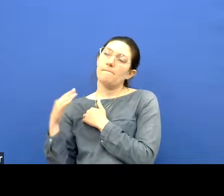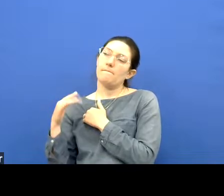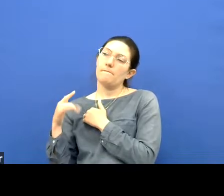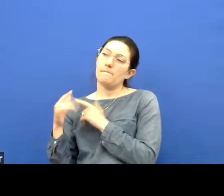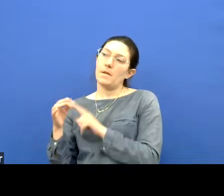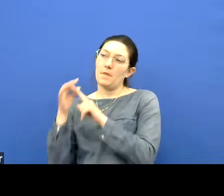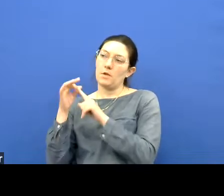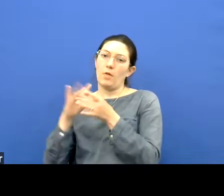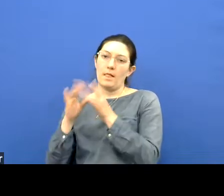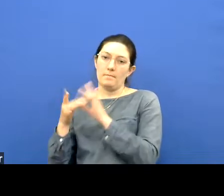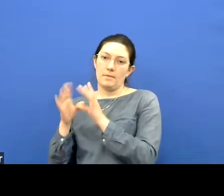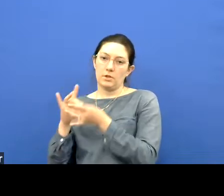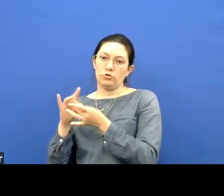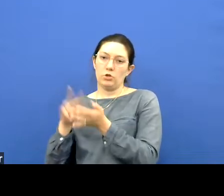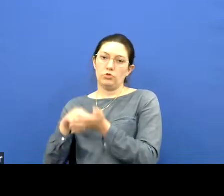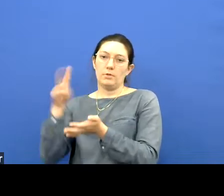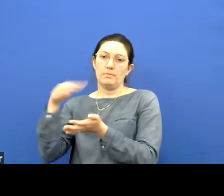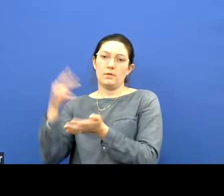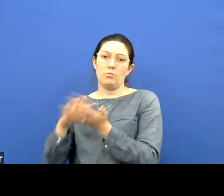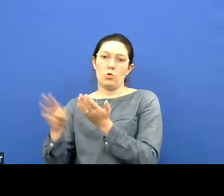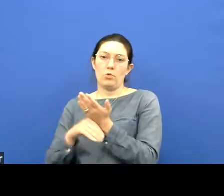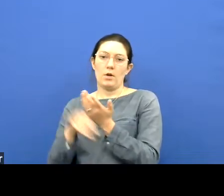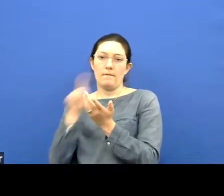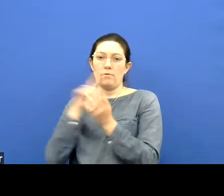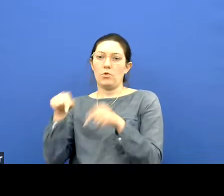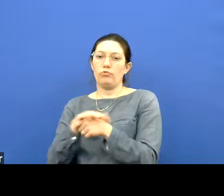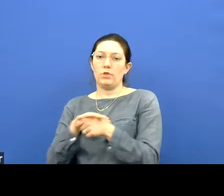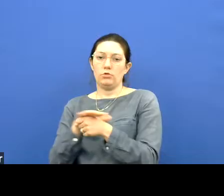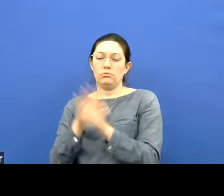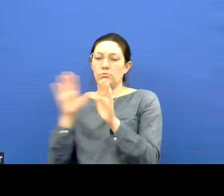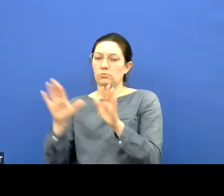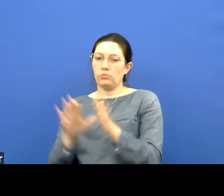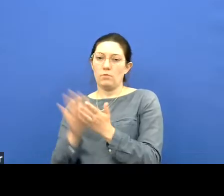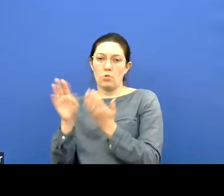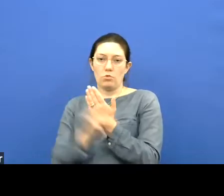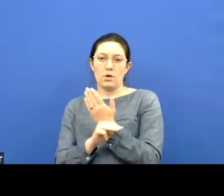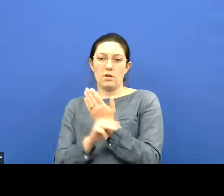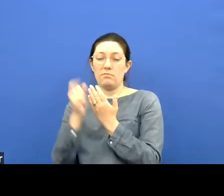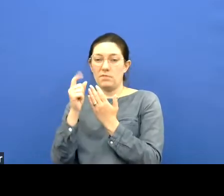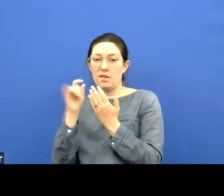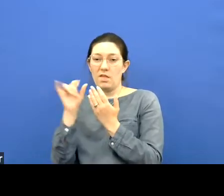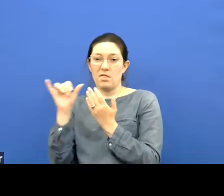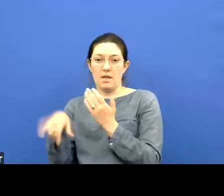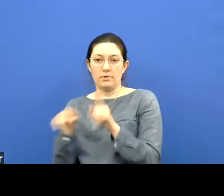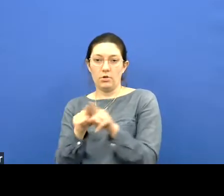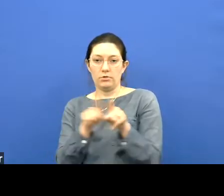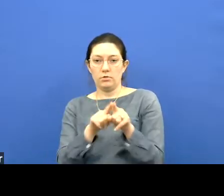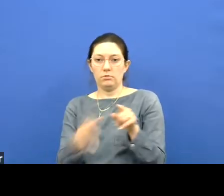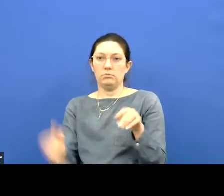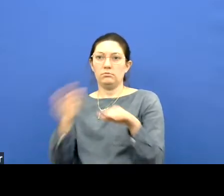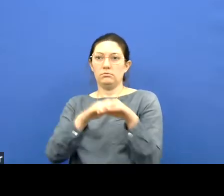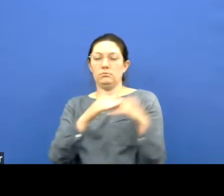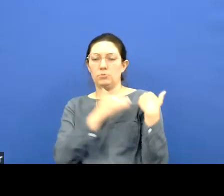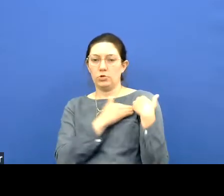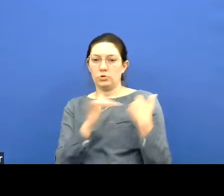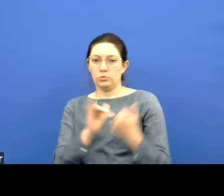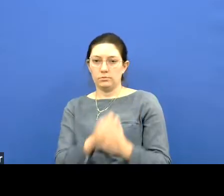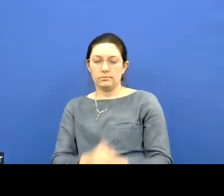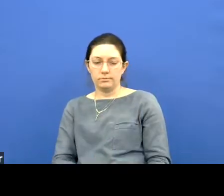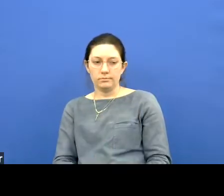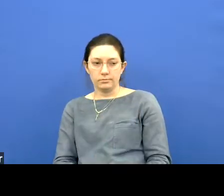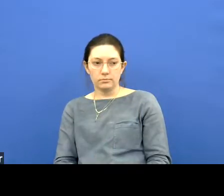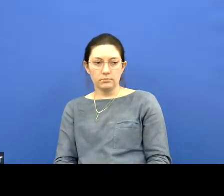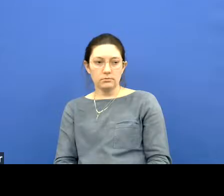Special Olympics gymnastics program for the region. Great program, but that's also some additional burden there.